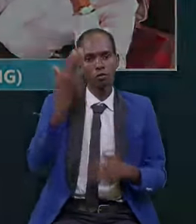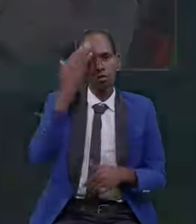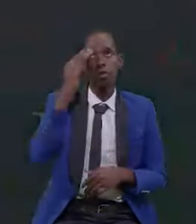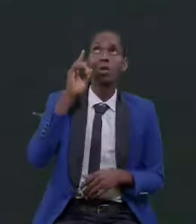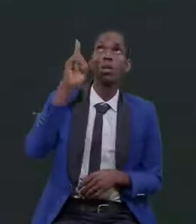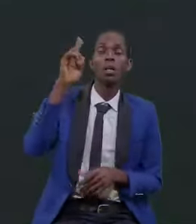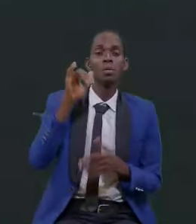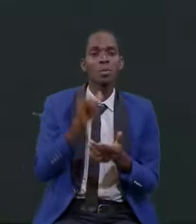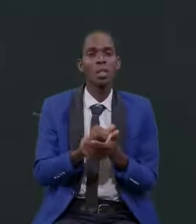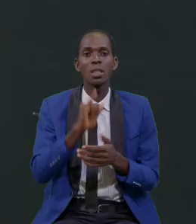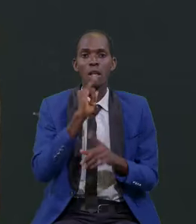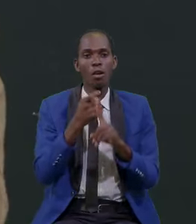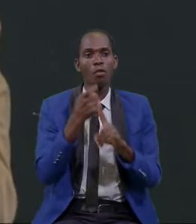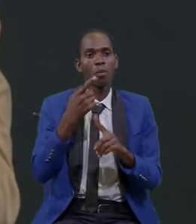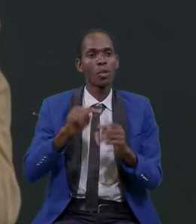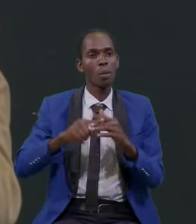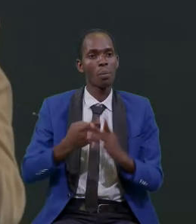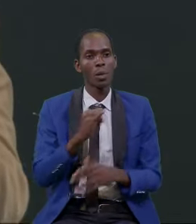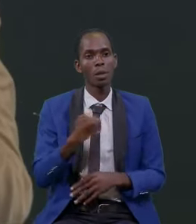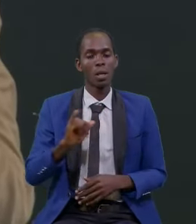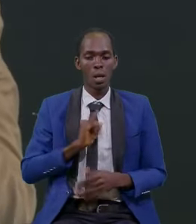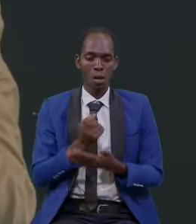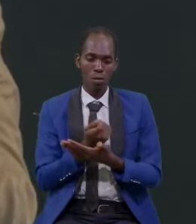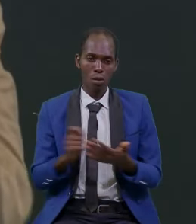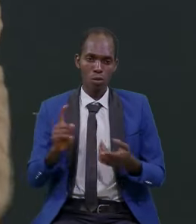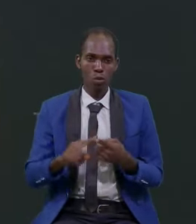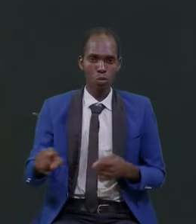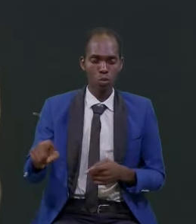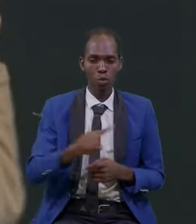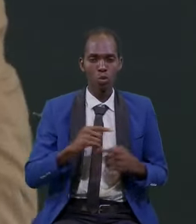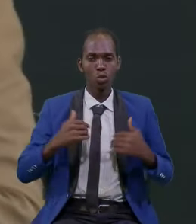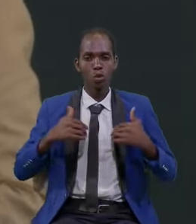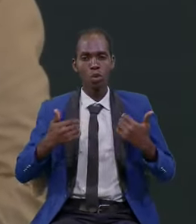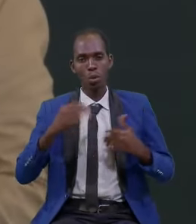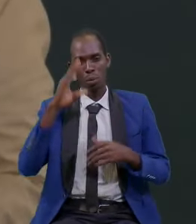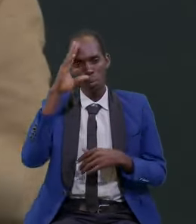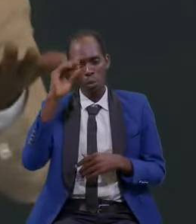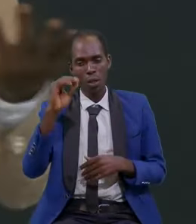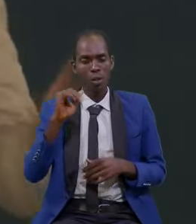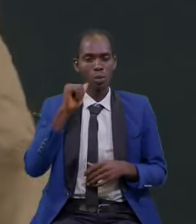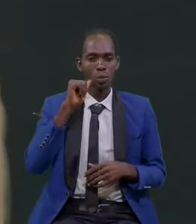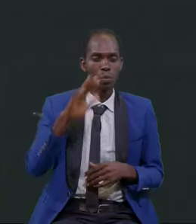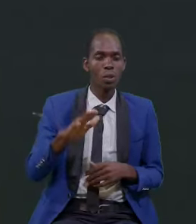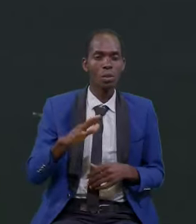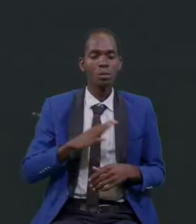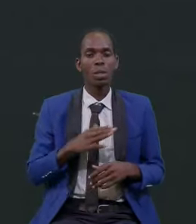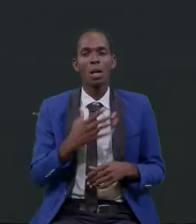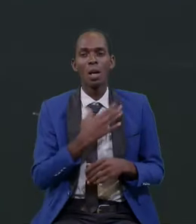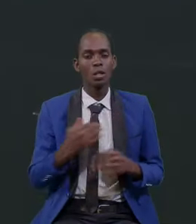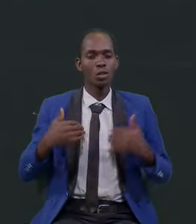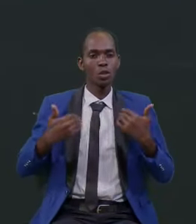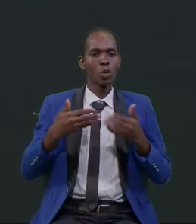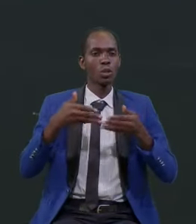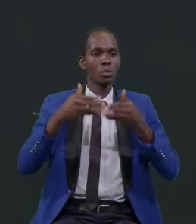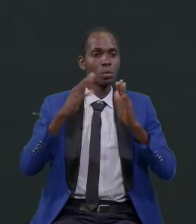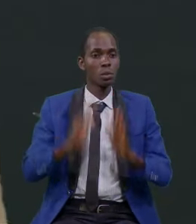the beginning. I write unto you, young men, young ladies, and young believers, because